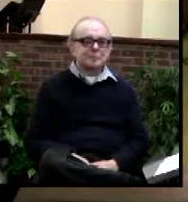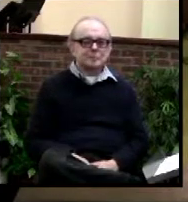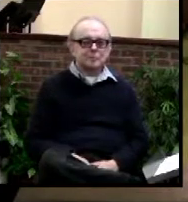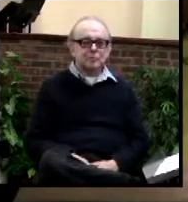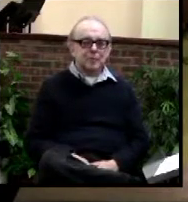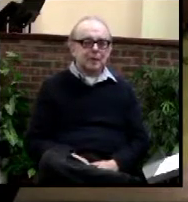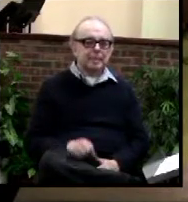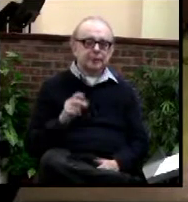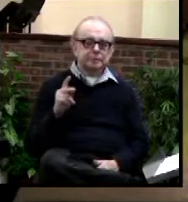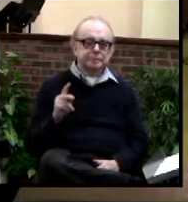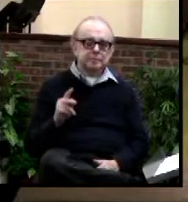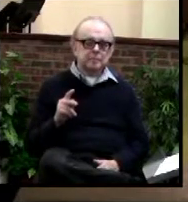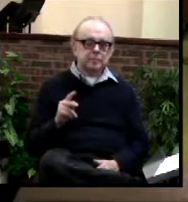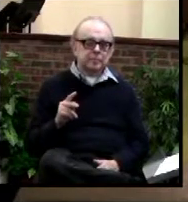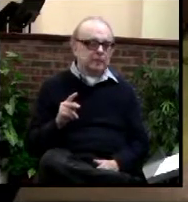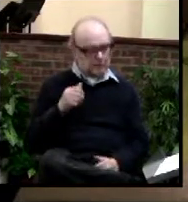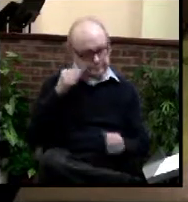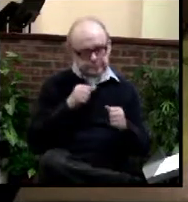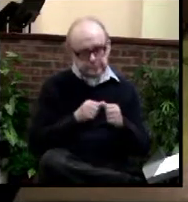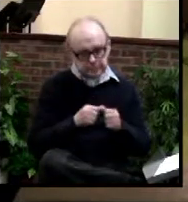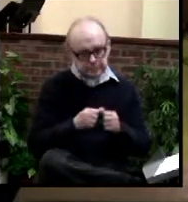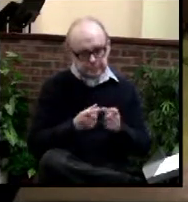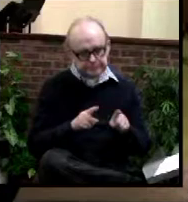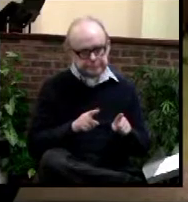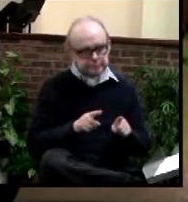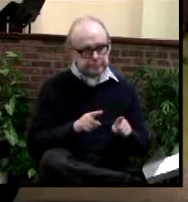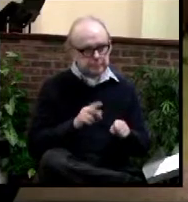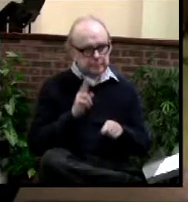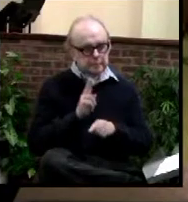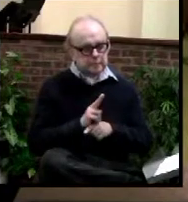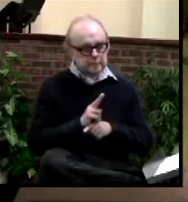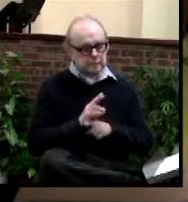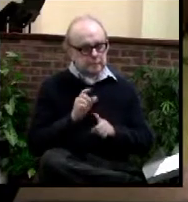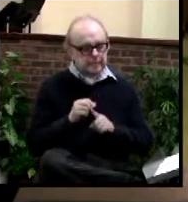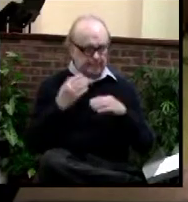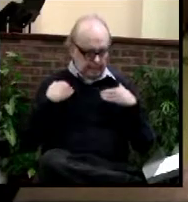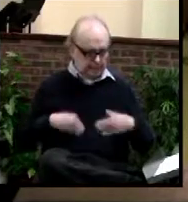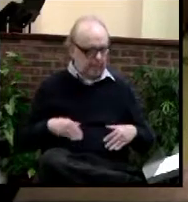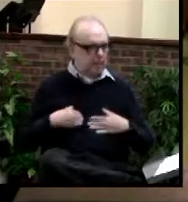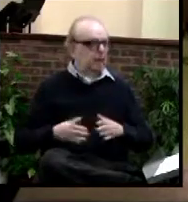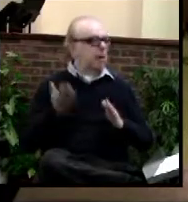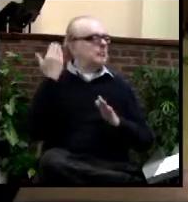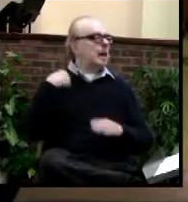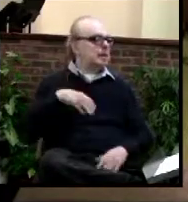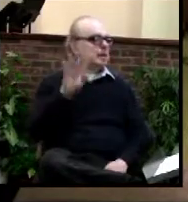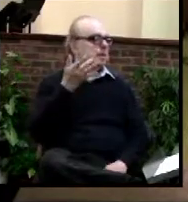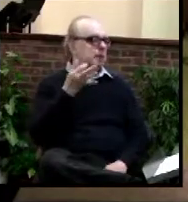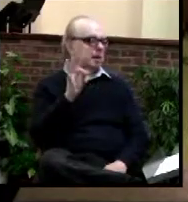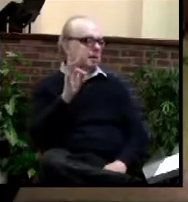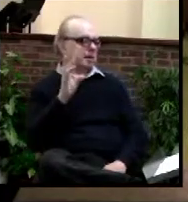Okay? Remember when you were wearing certain clothes back in the 70s?